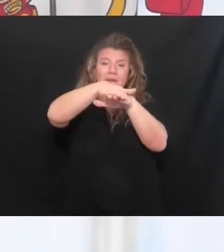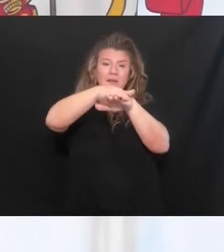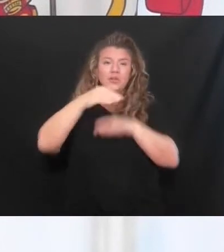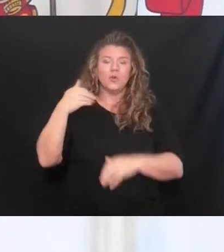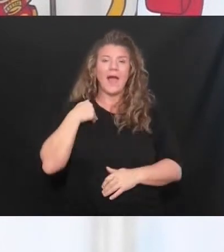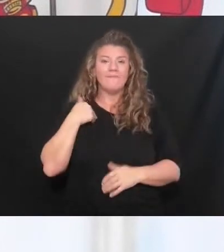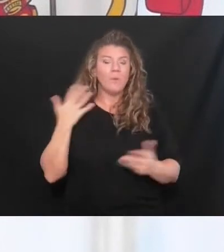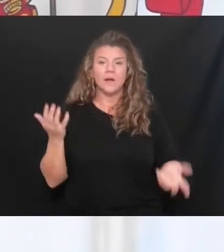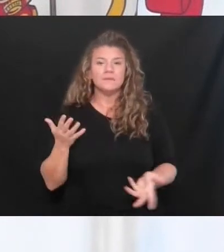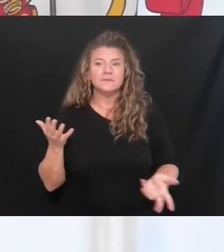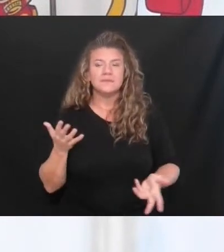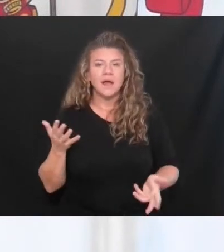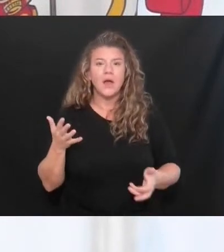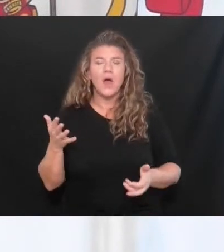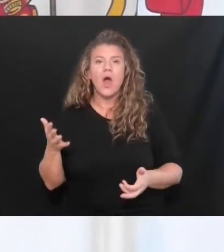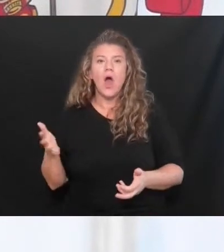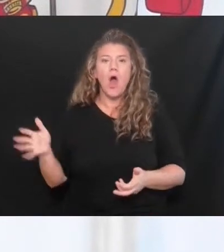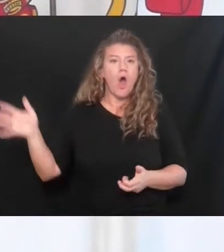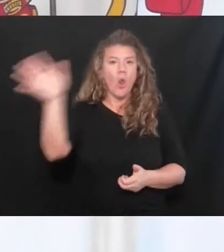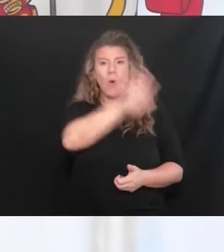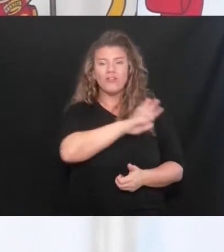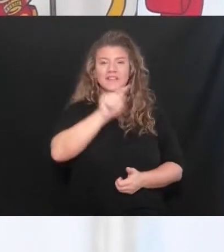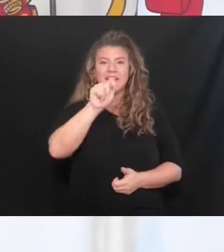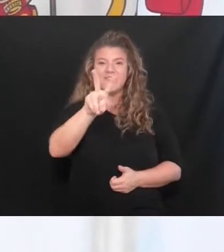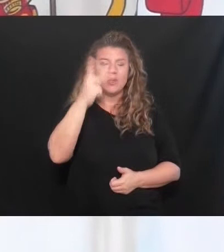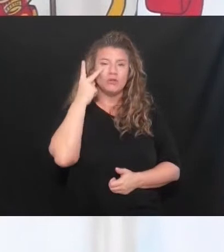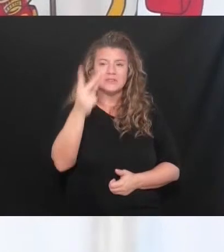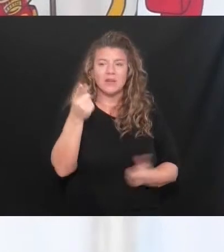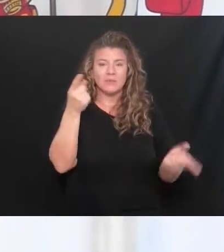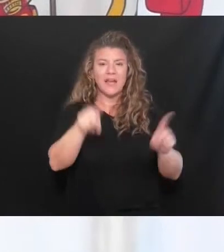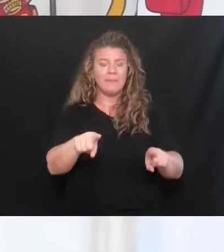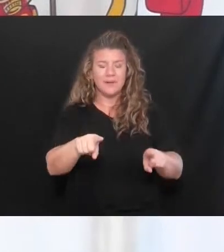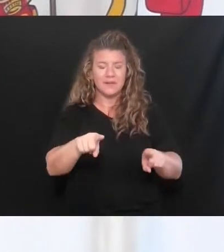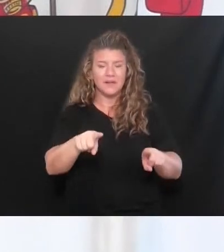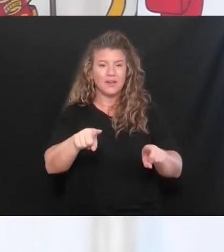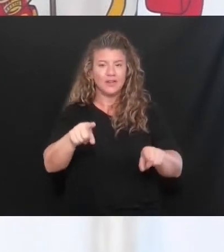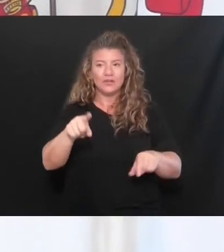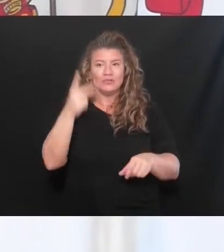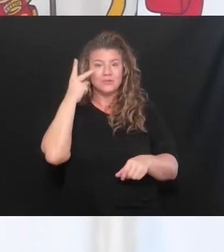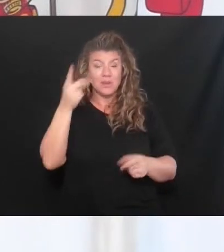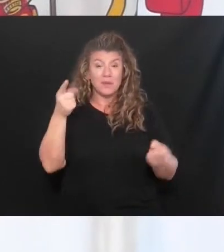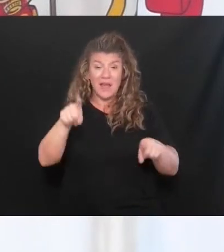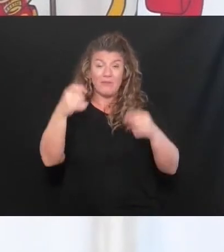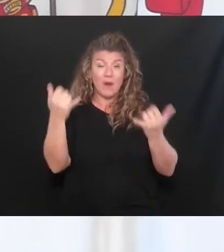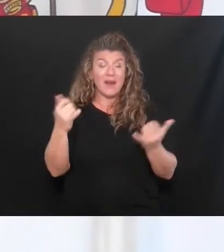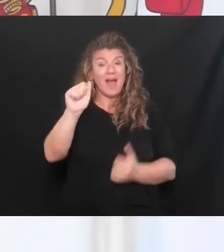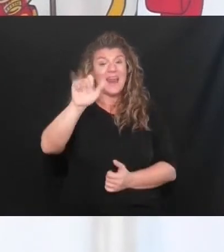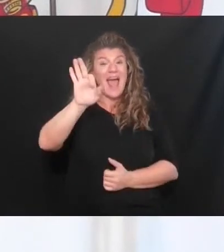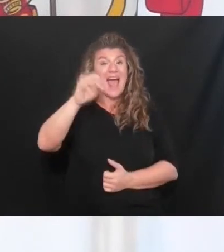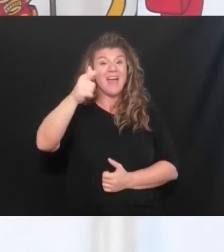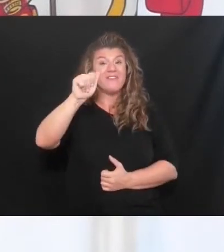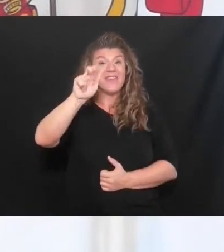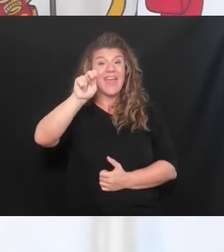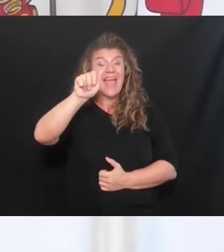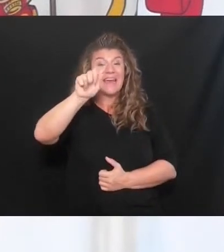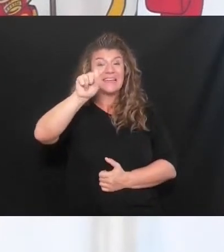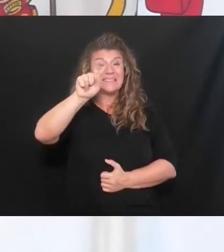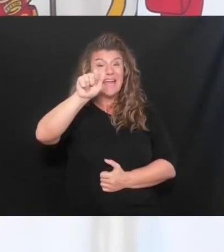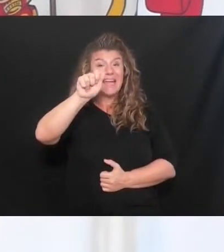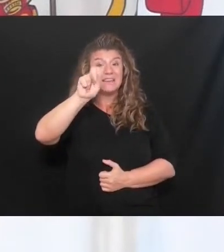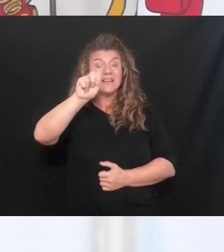got all across your TVs and everything, and you see what's going on right now in Afghanistan, and it